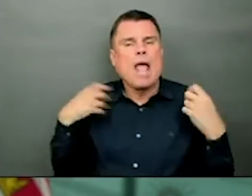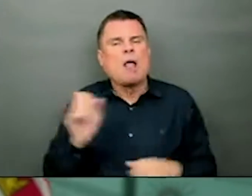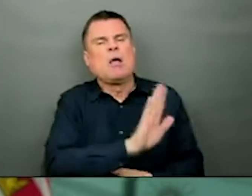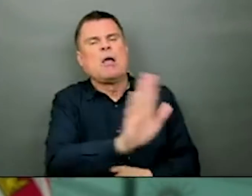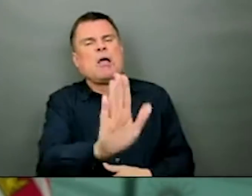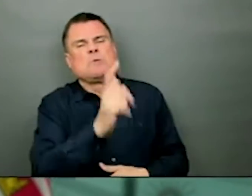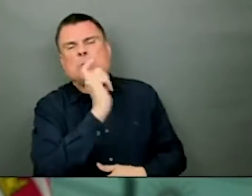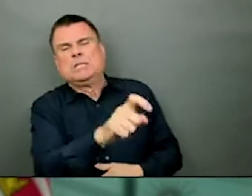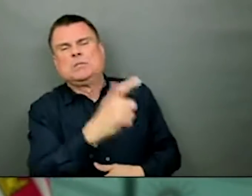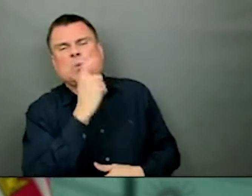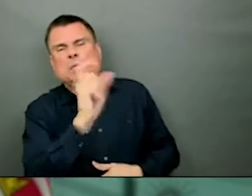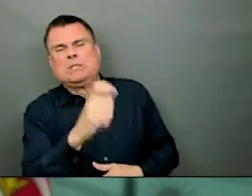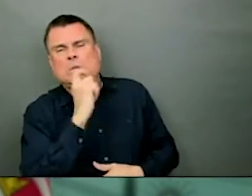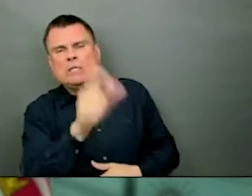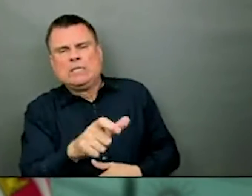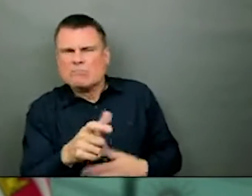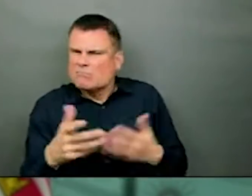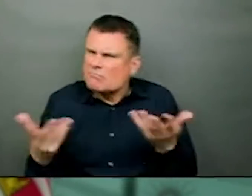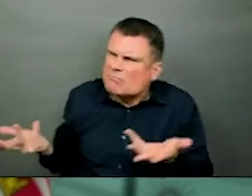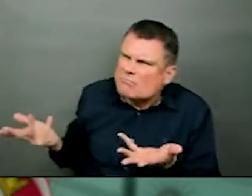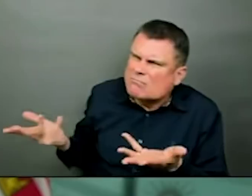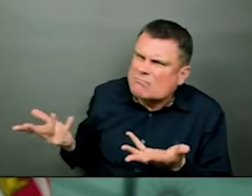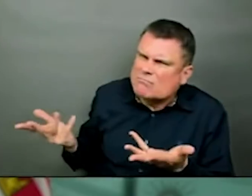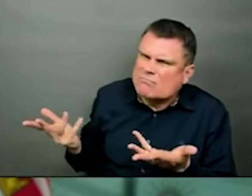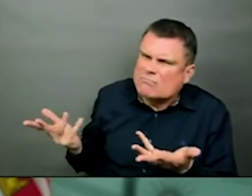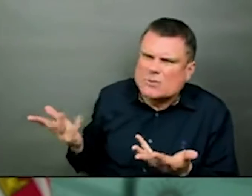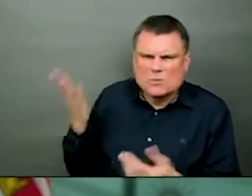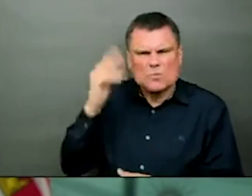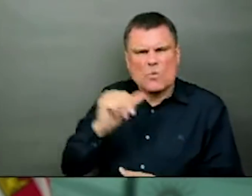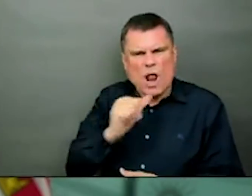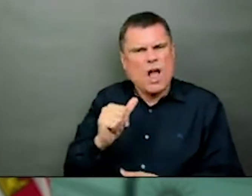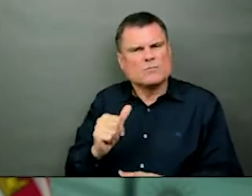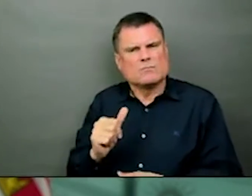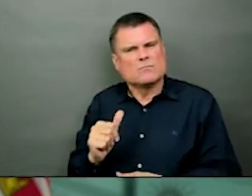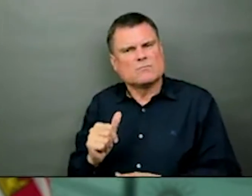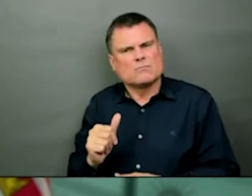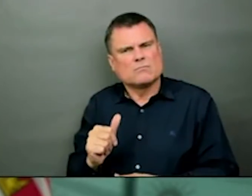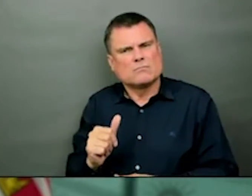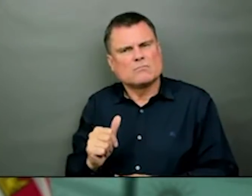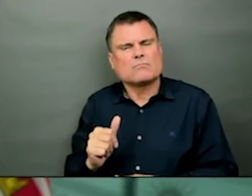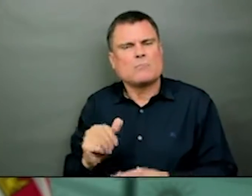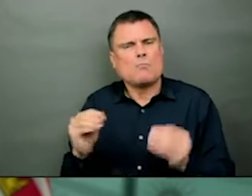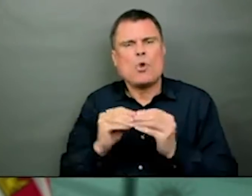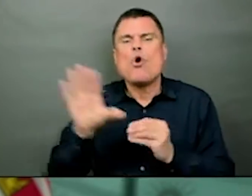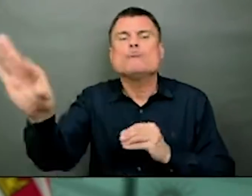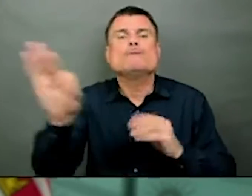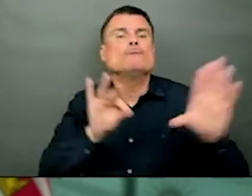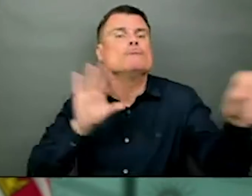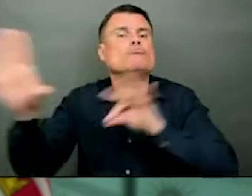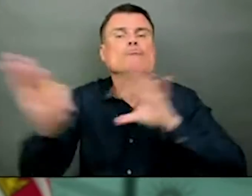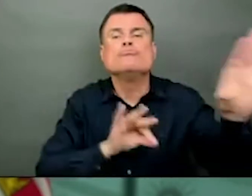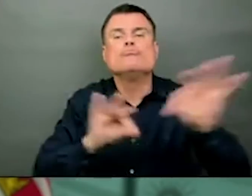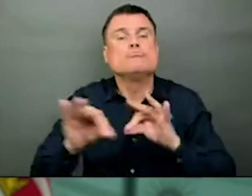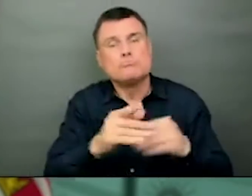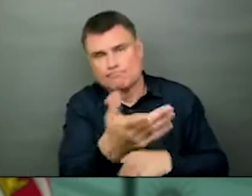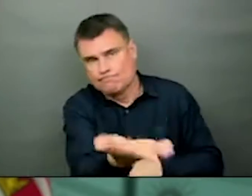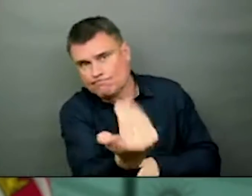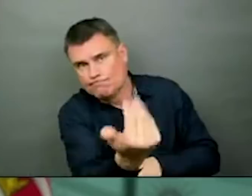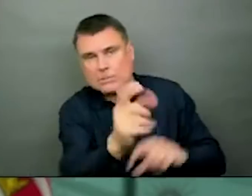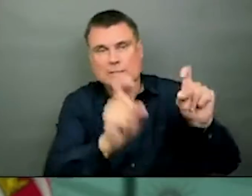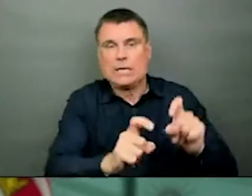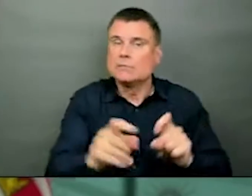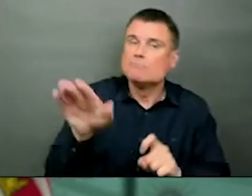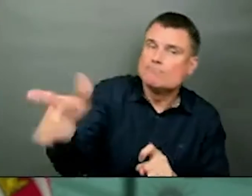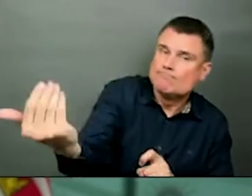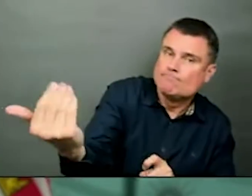pre-symptomatic? I guess I'm just wondering why we're not doing more to try to filter and test to see what's out there. So testing without